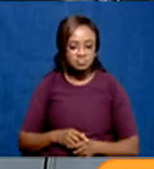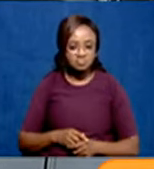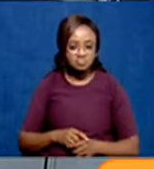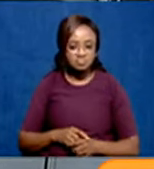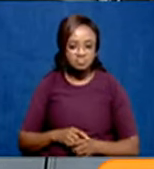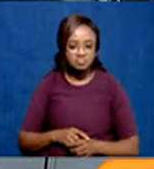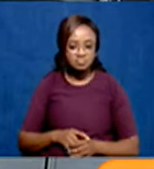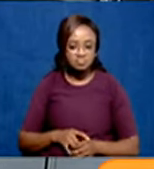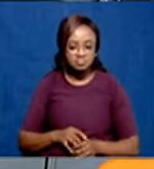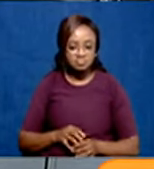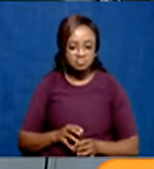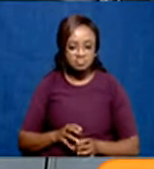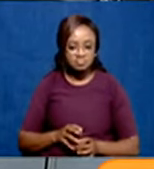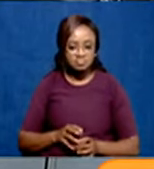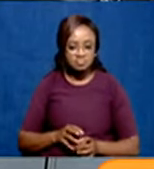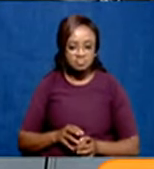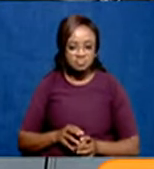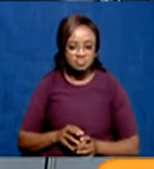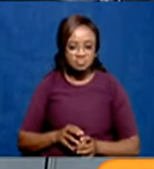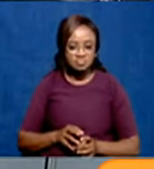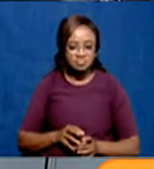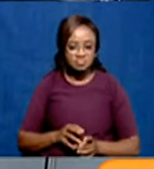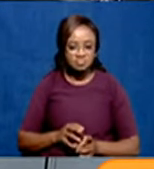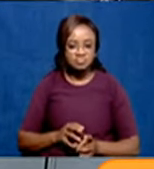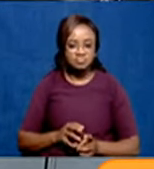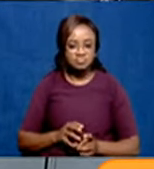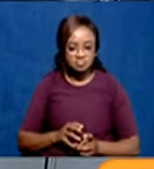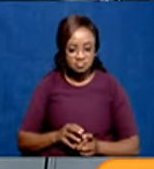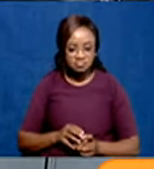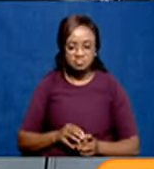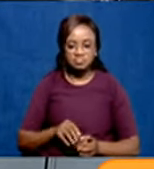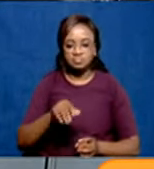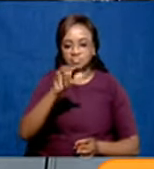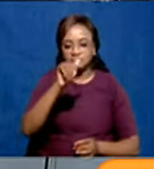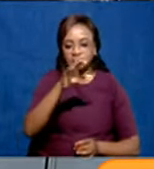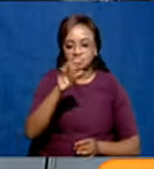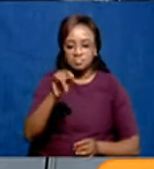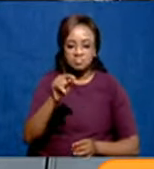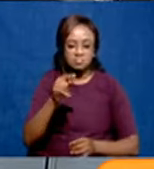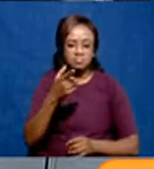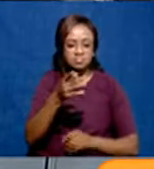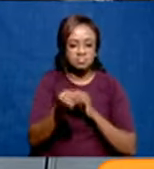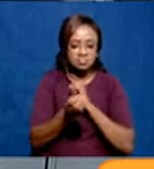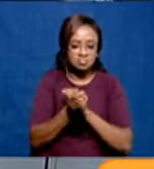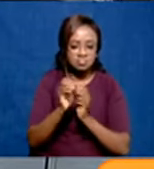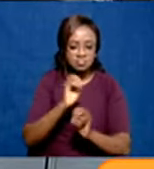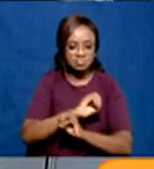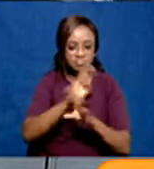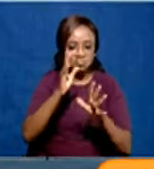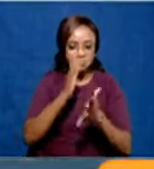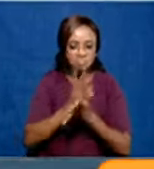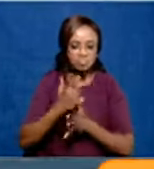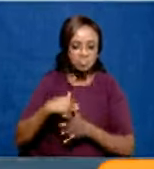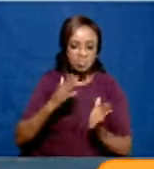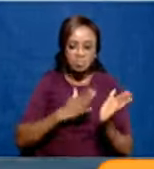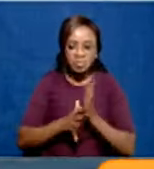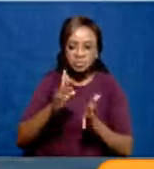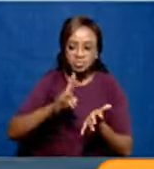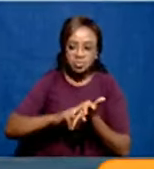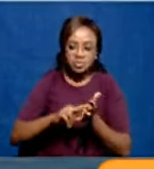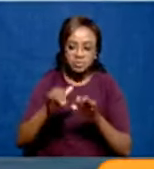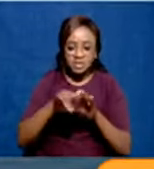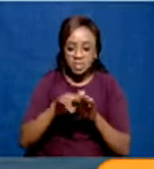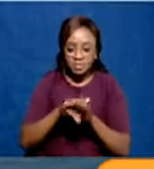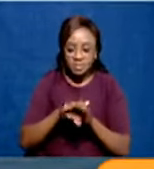itself. Yes, be this claim management. The act was very clear in terms of it said that we are going to have to register members.